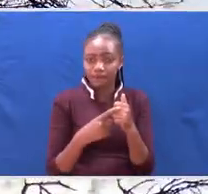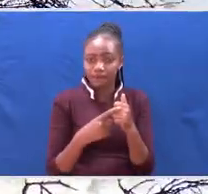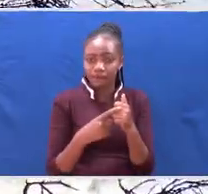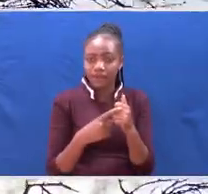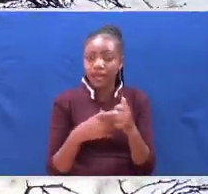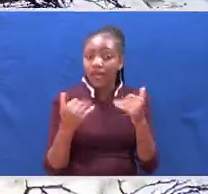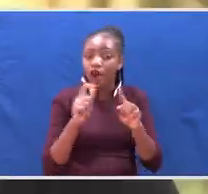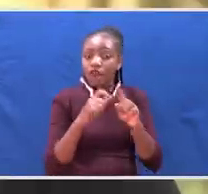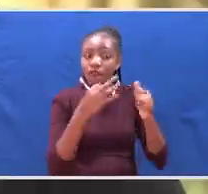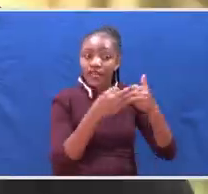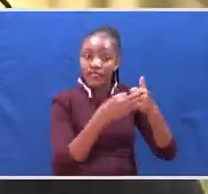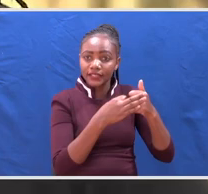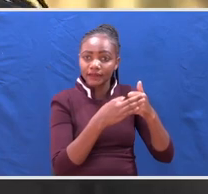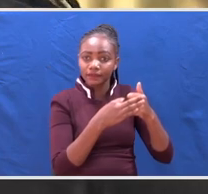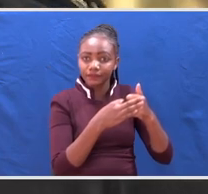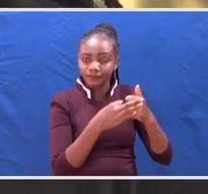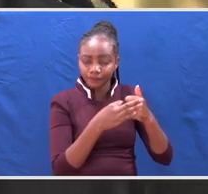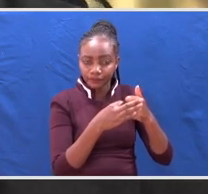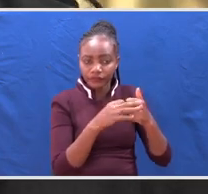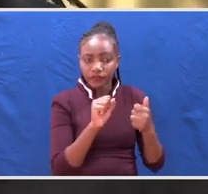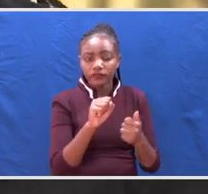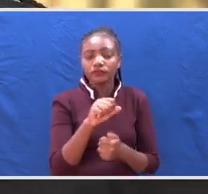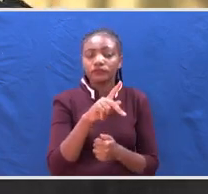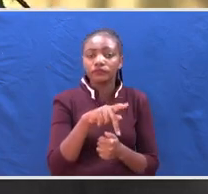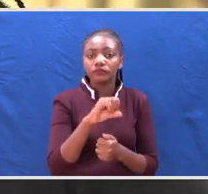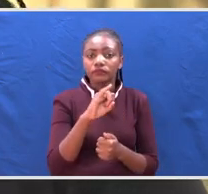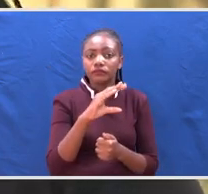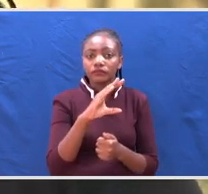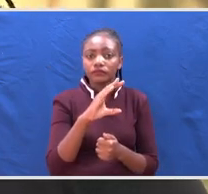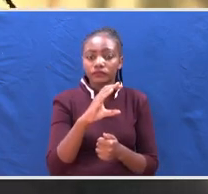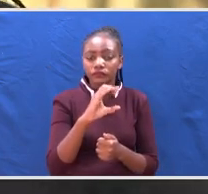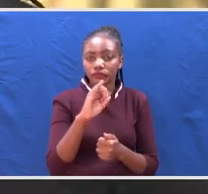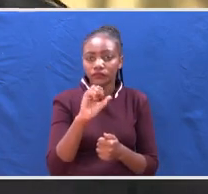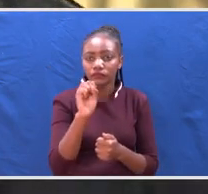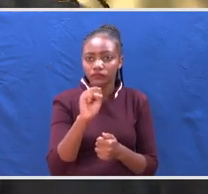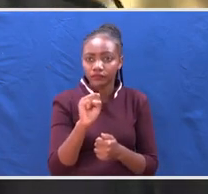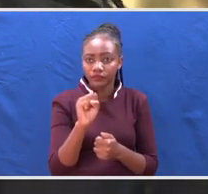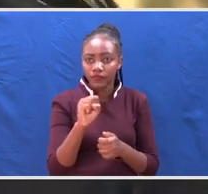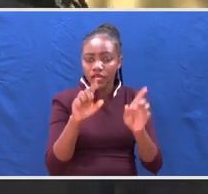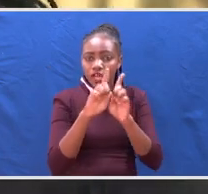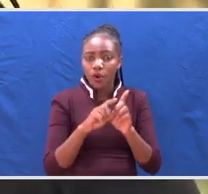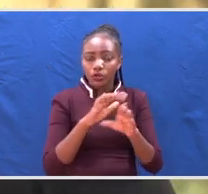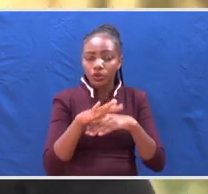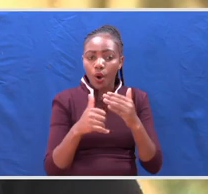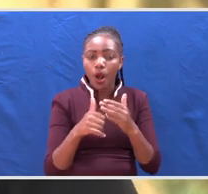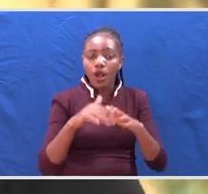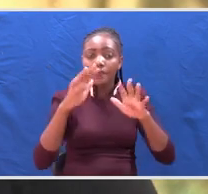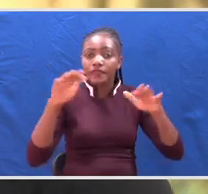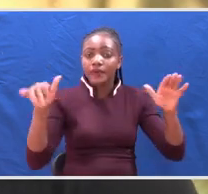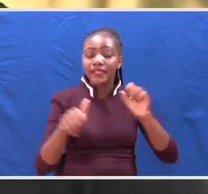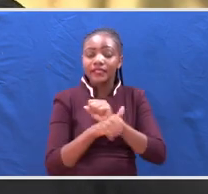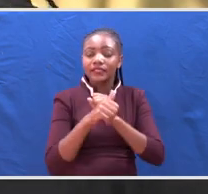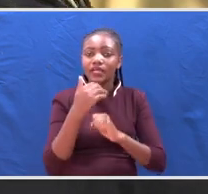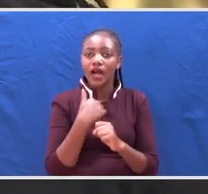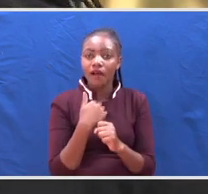out of the 8 species of vultures found in Kenya, here on Lewa we have 6 species, and all the vultures are endangered.